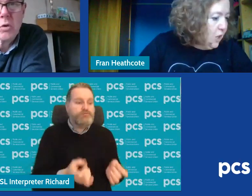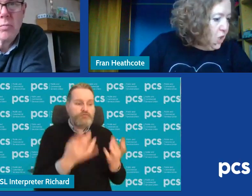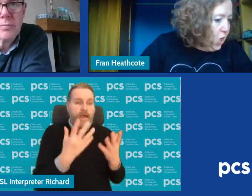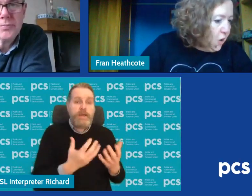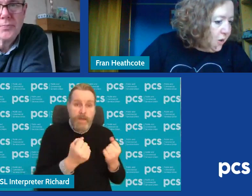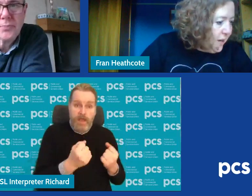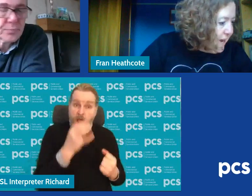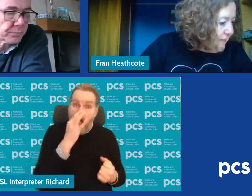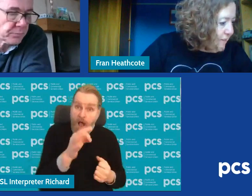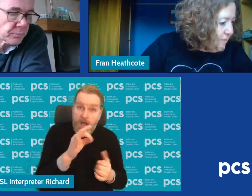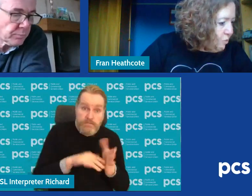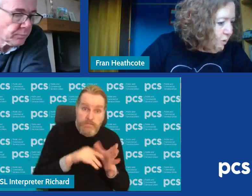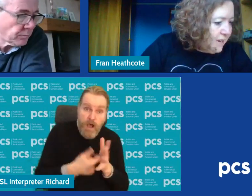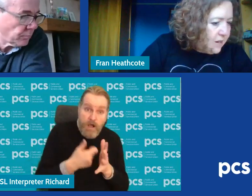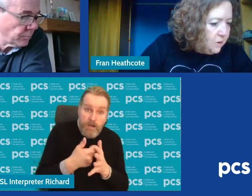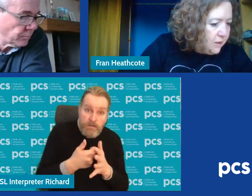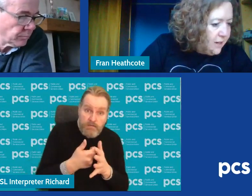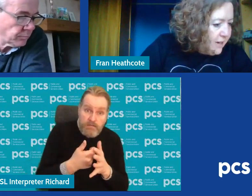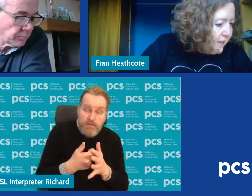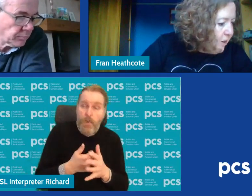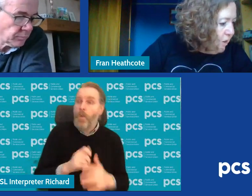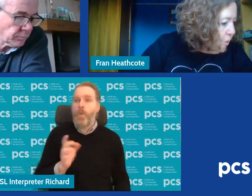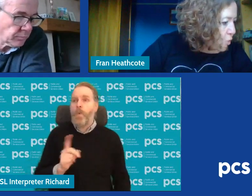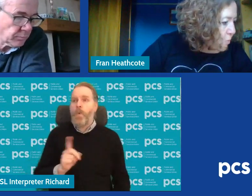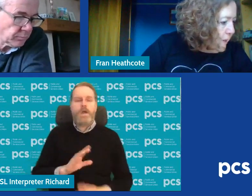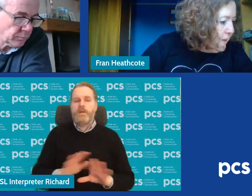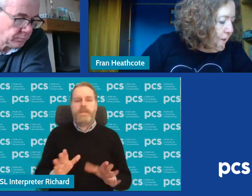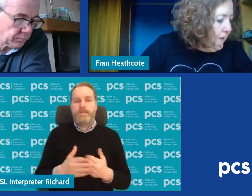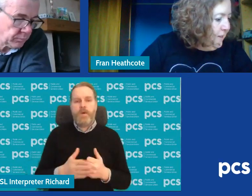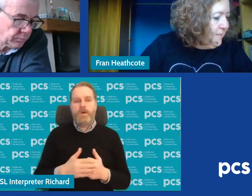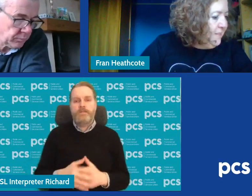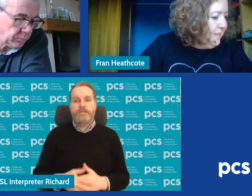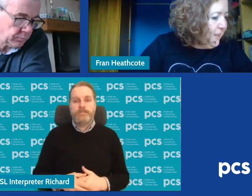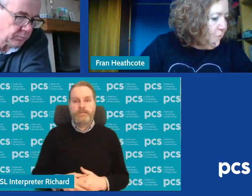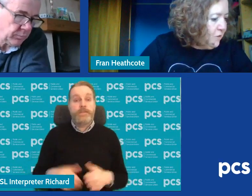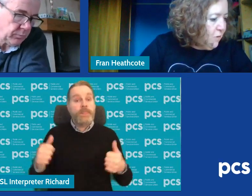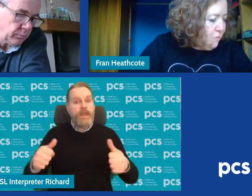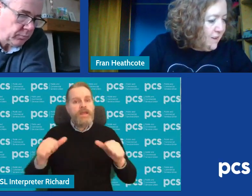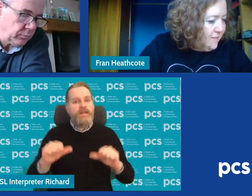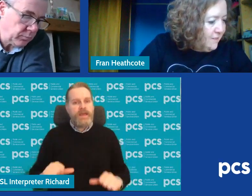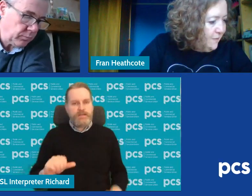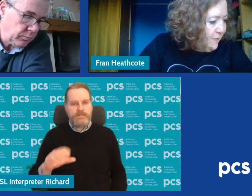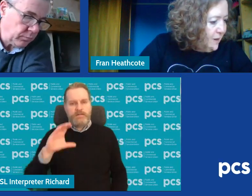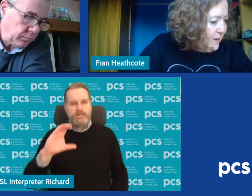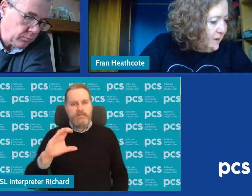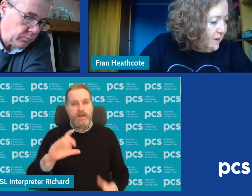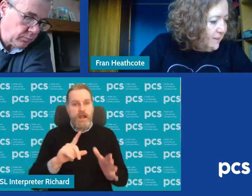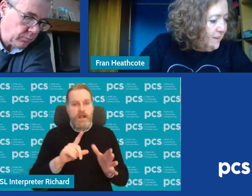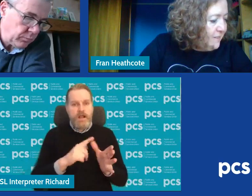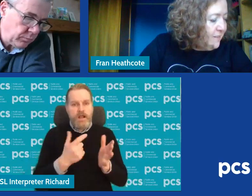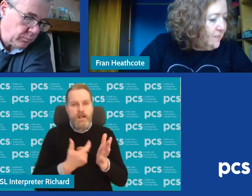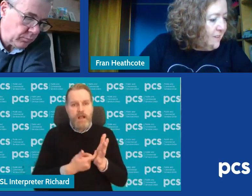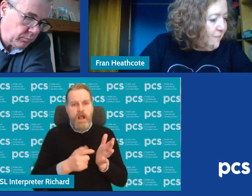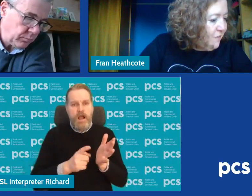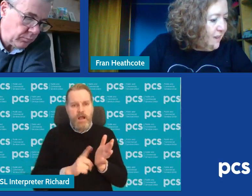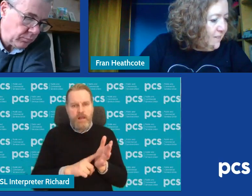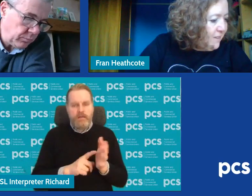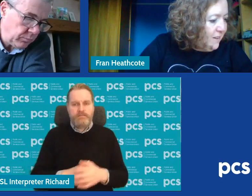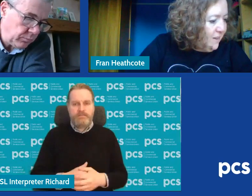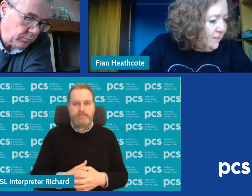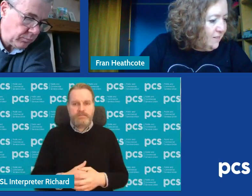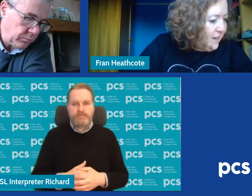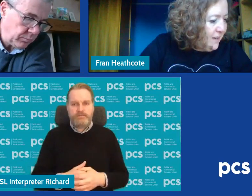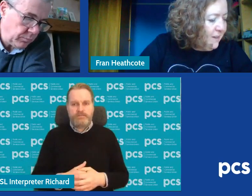really? No. Okay, that's great. Okay, Carl Hornby, listening to the government's representative in attendance at the